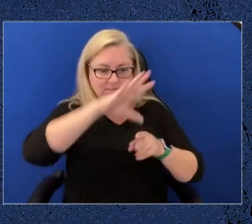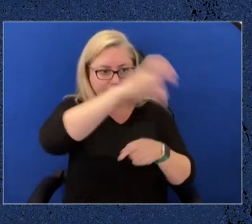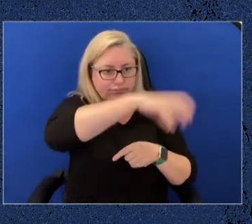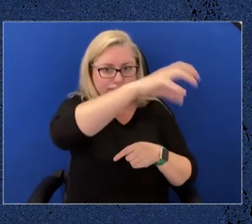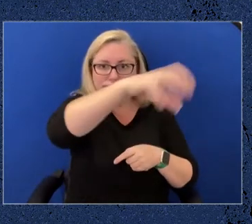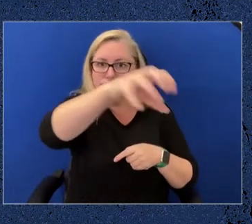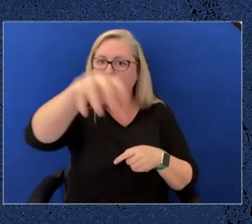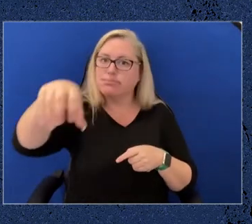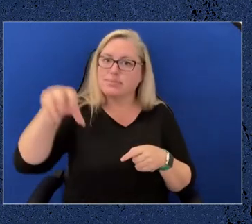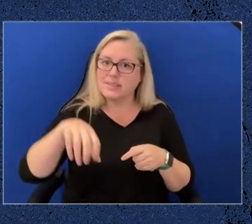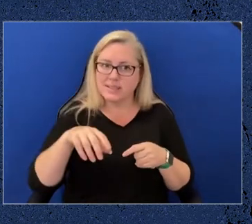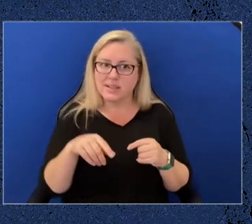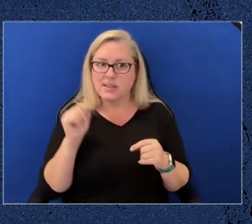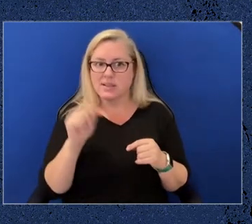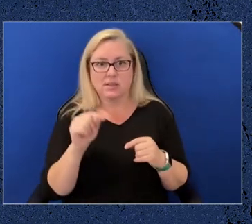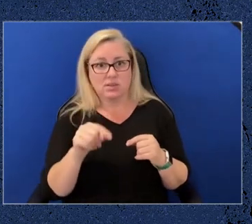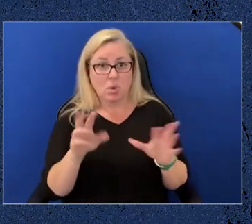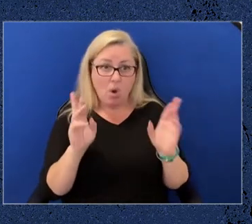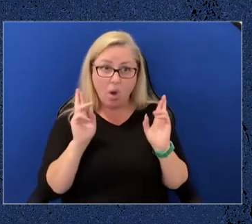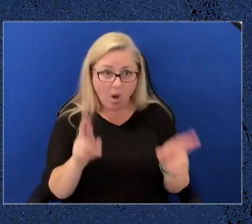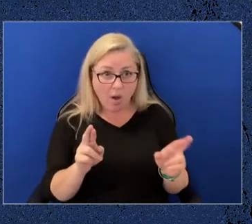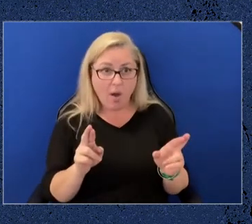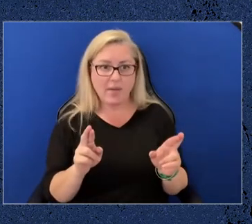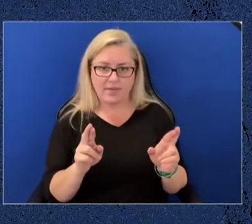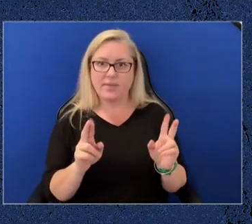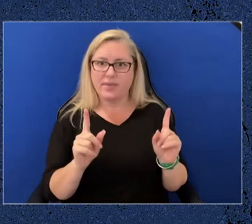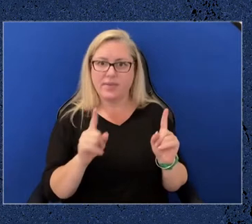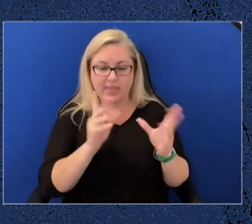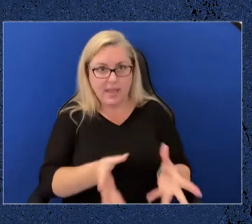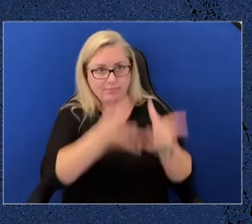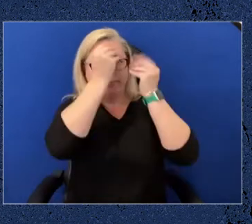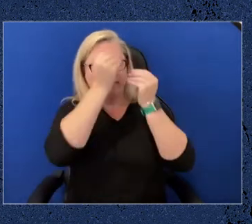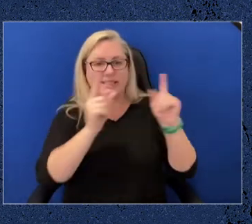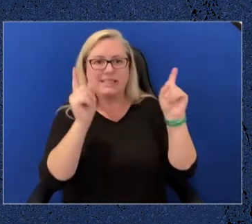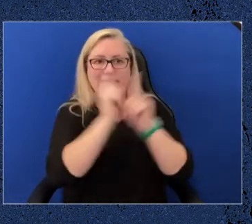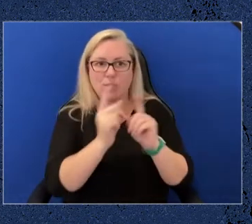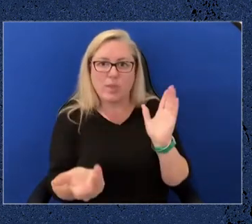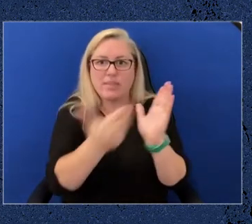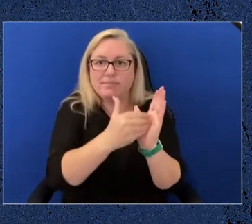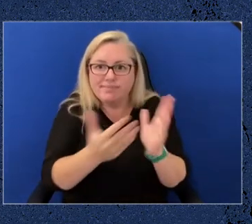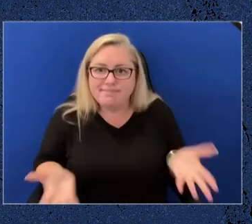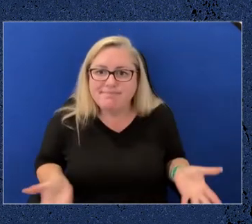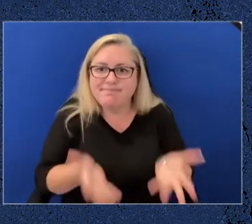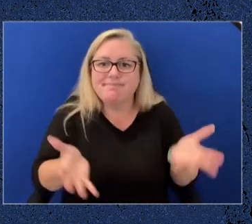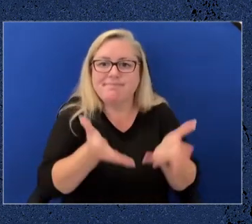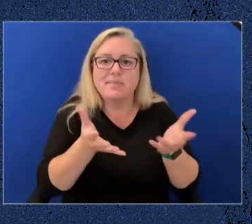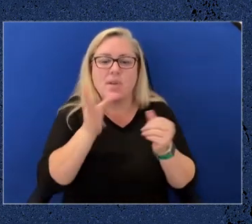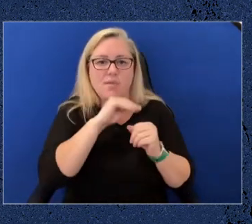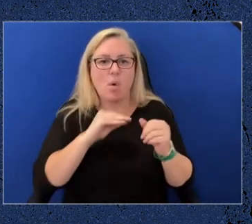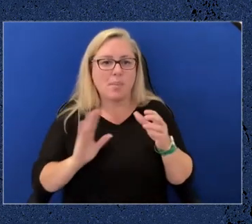So they're getting a lot, hopefully, the same sort of stuff that non-Indigenous kids would get, with extra encouragement from Indigenous